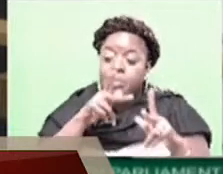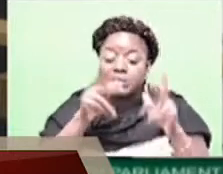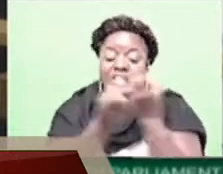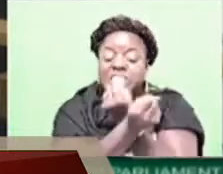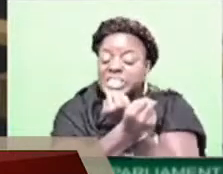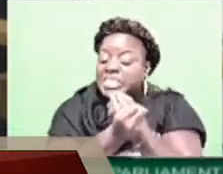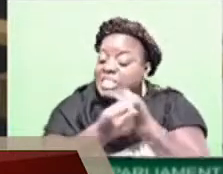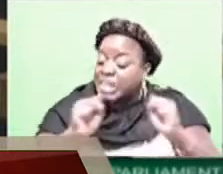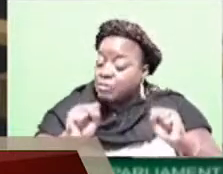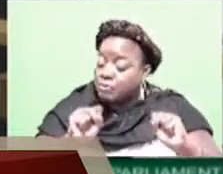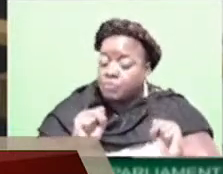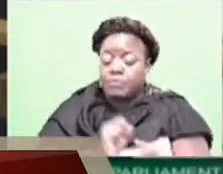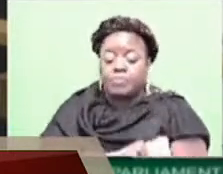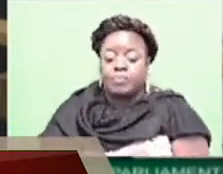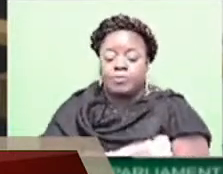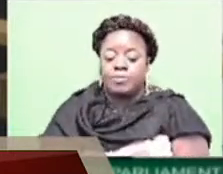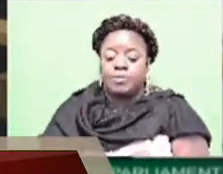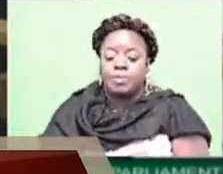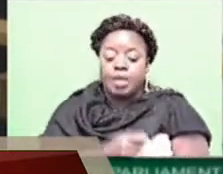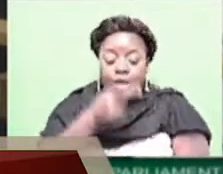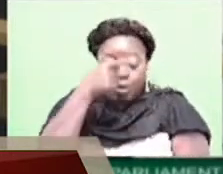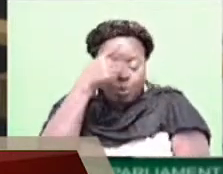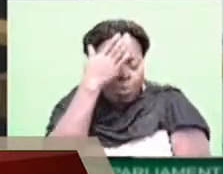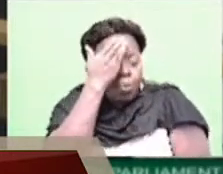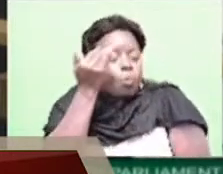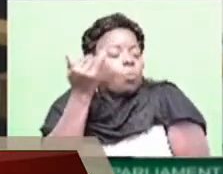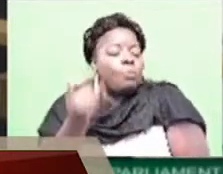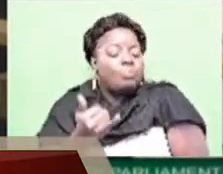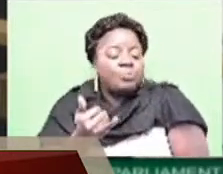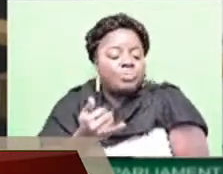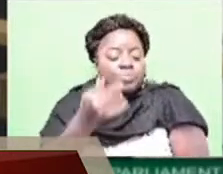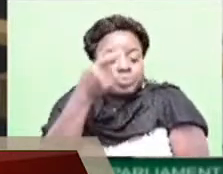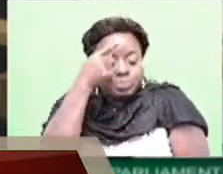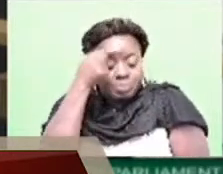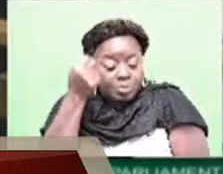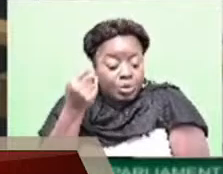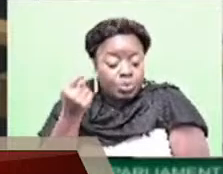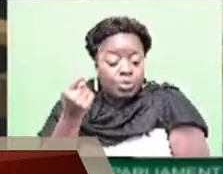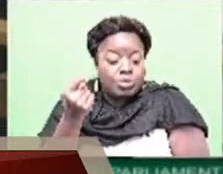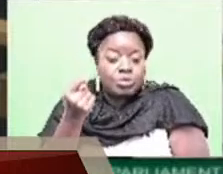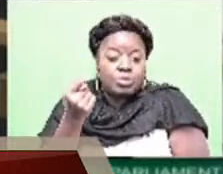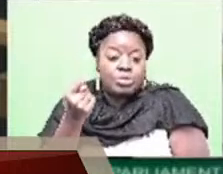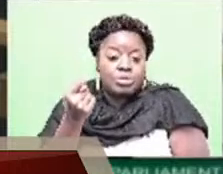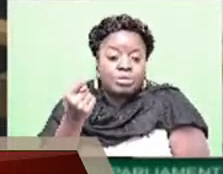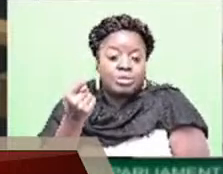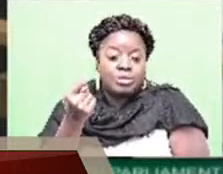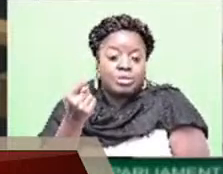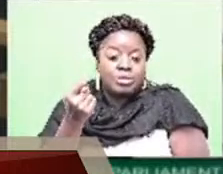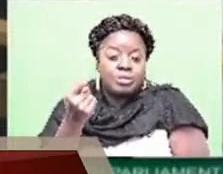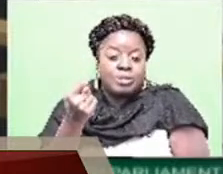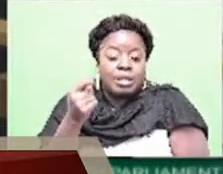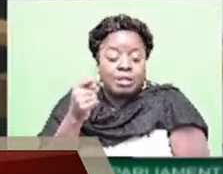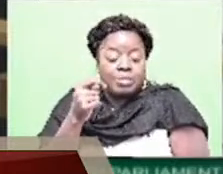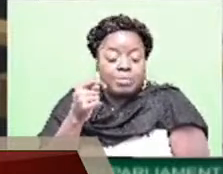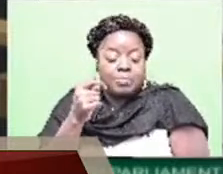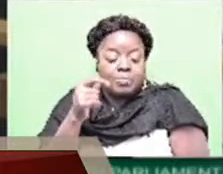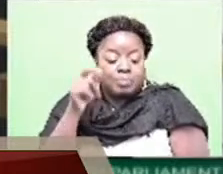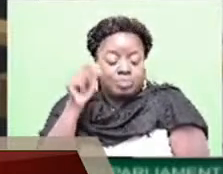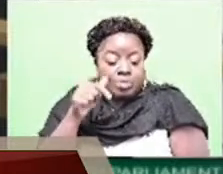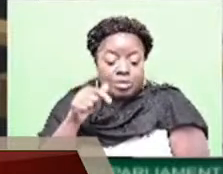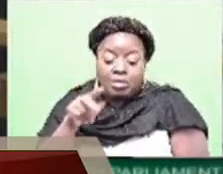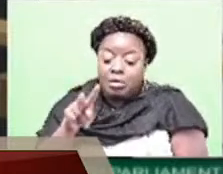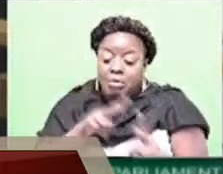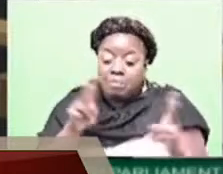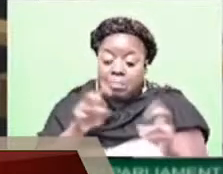Because this, Madam President, is one of, Madam Speaker, this is one of the deadly diseases that